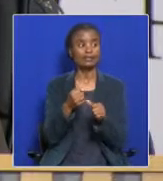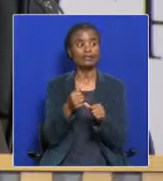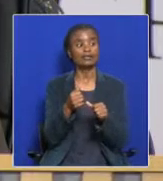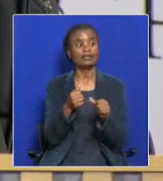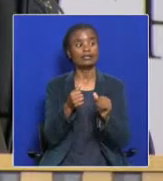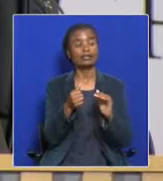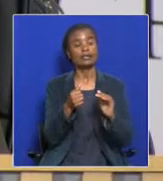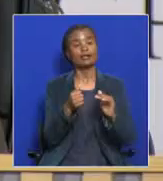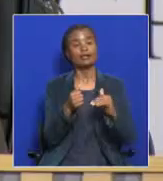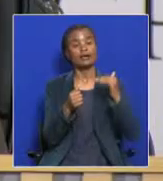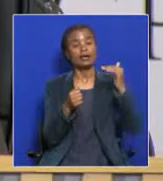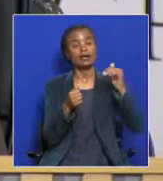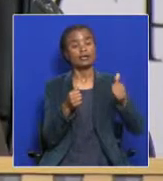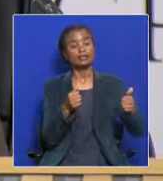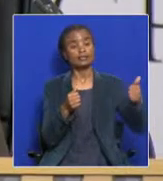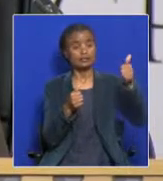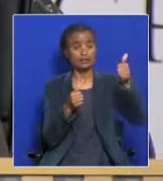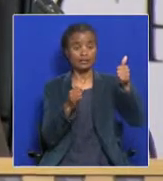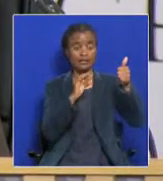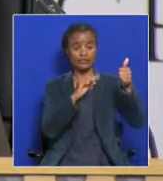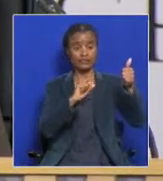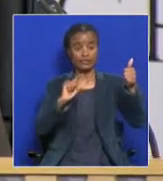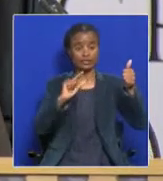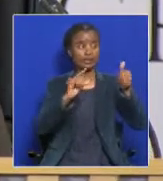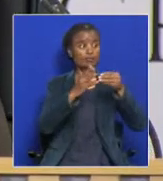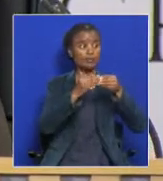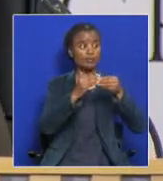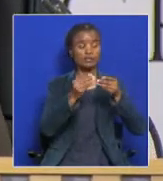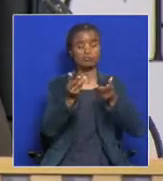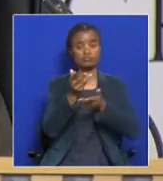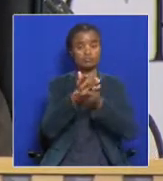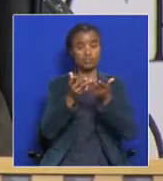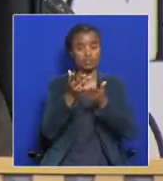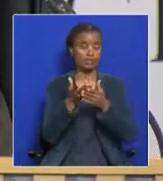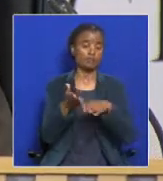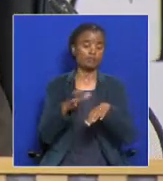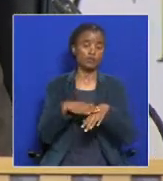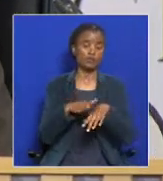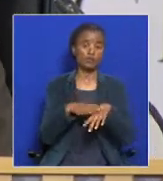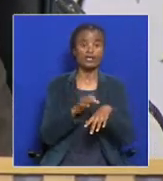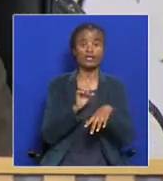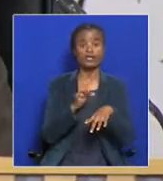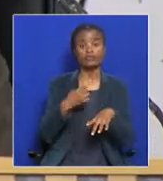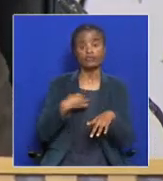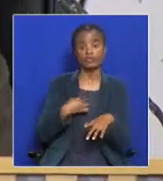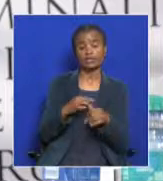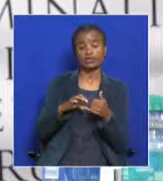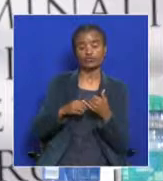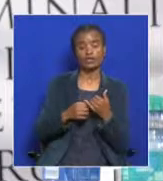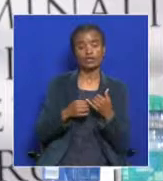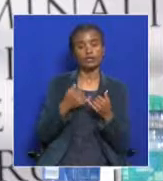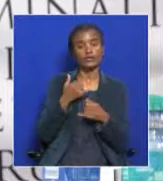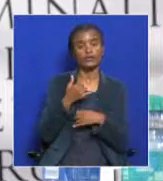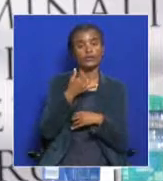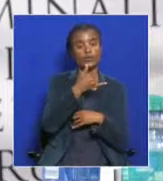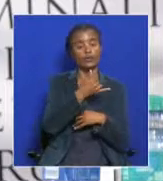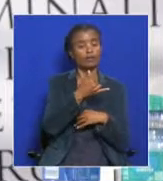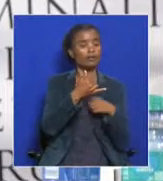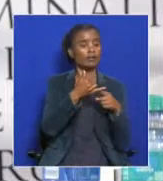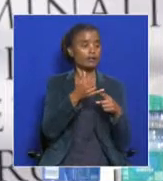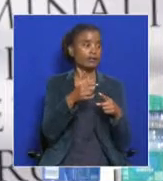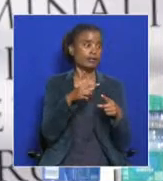have carried more weight than my menial engagements, phone calls to lieutenant colonels and full colonels.